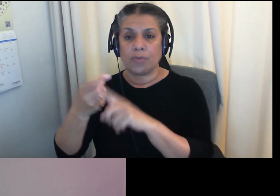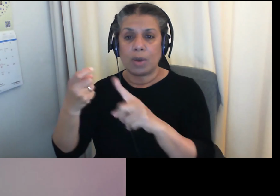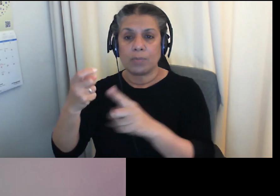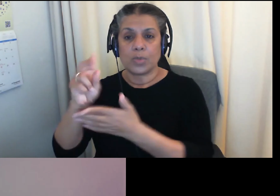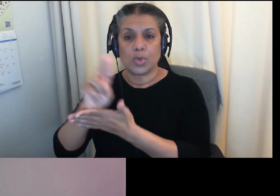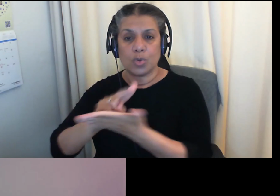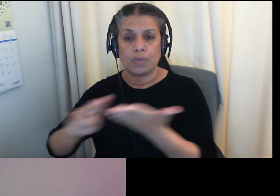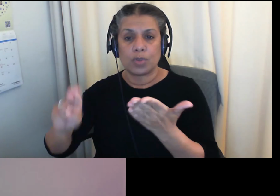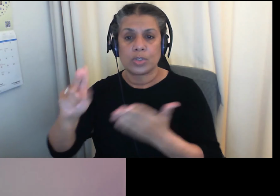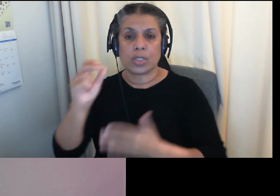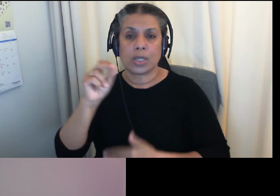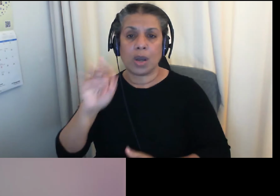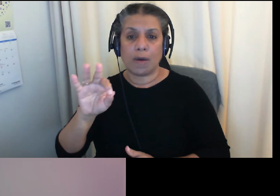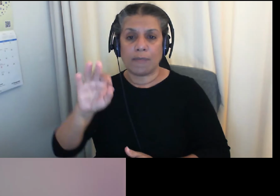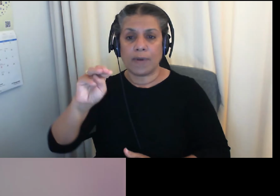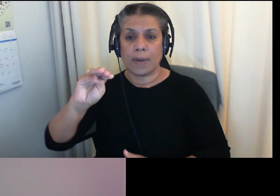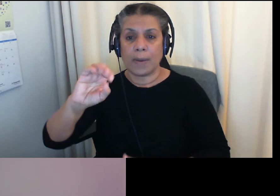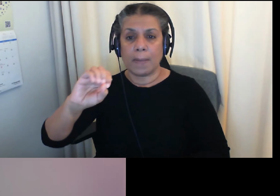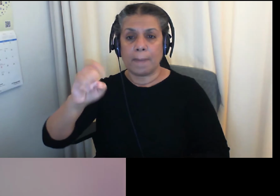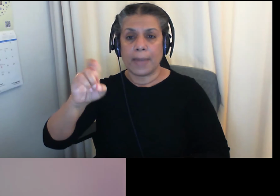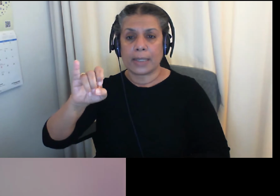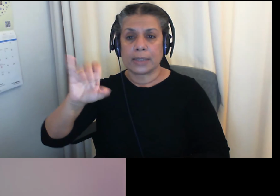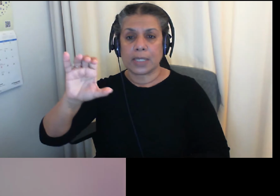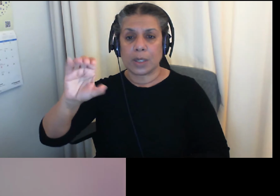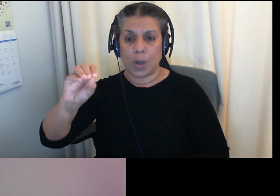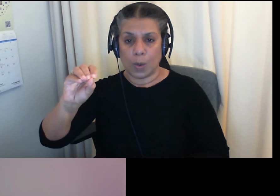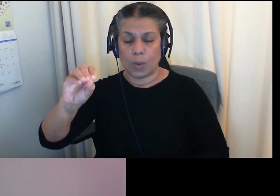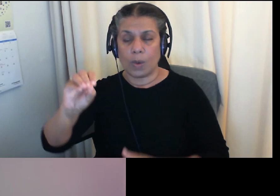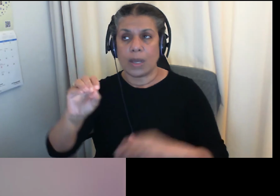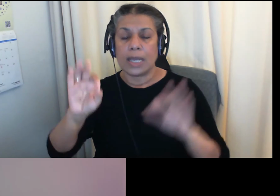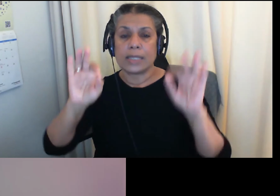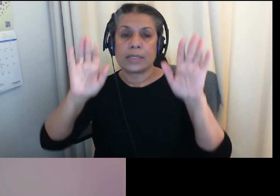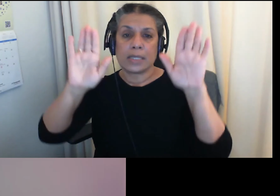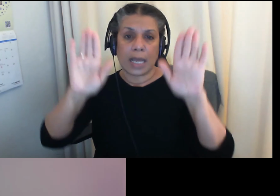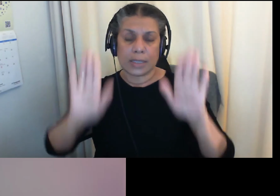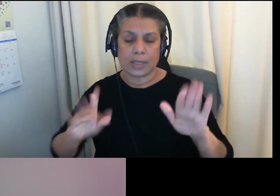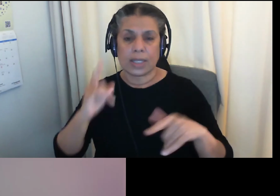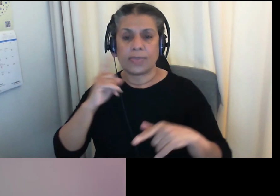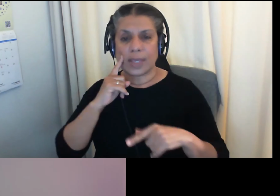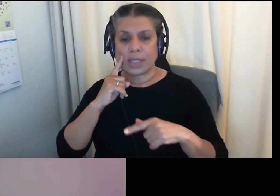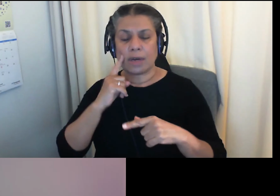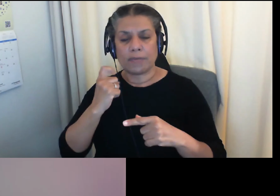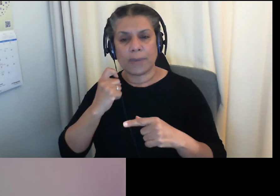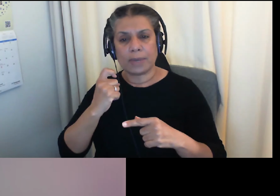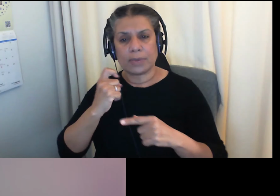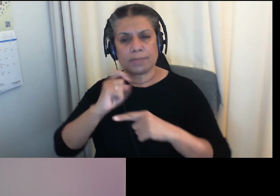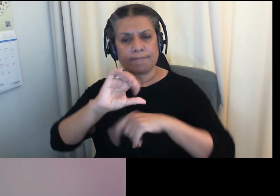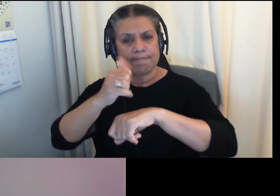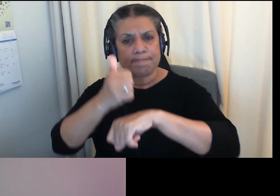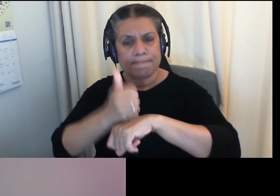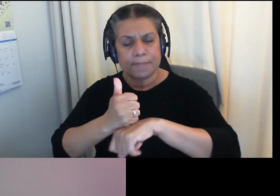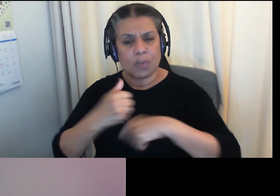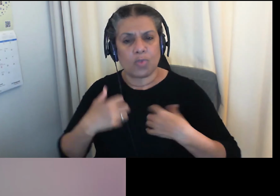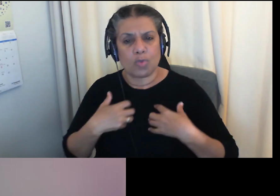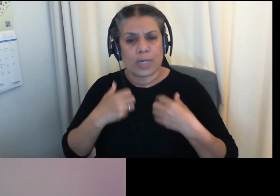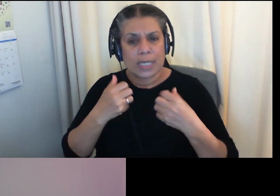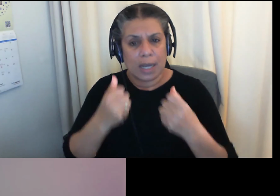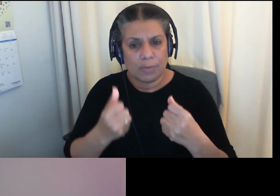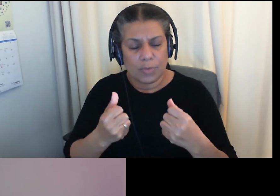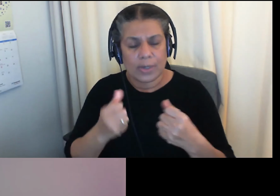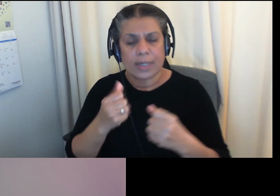you both so much. It's just great to see this measurement of the construct of recovery really coming to fruition. And thanks for all your